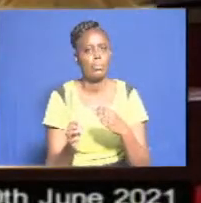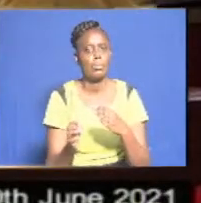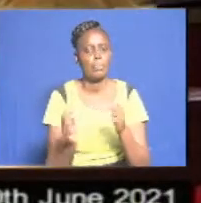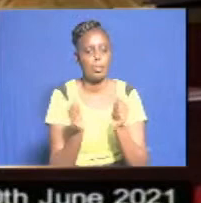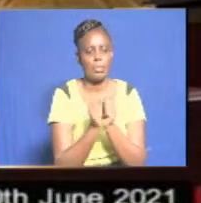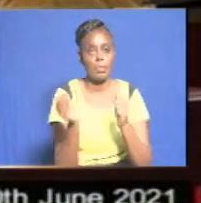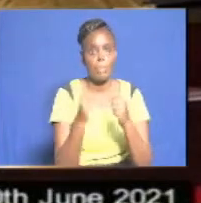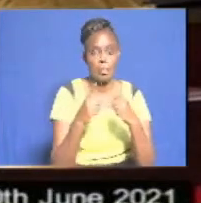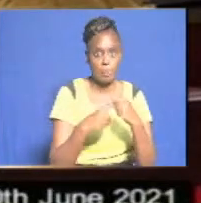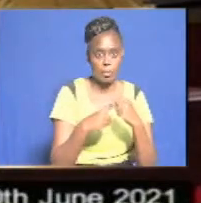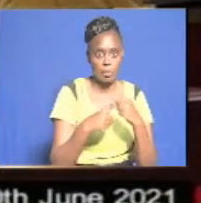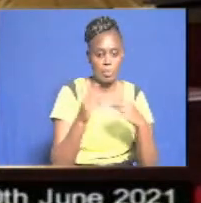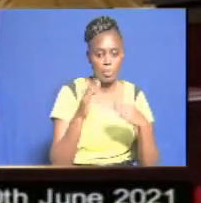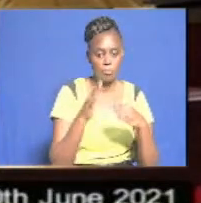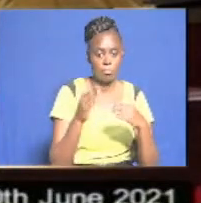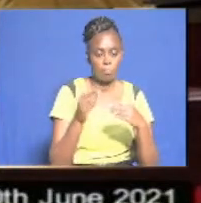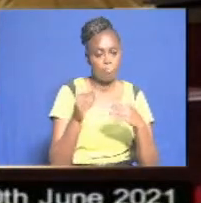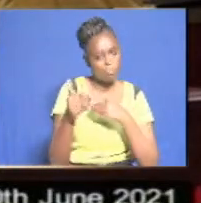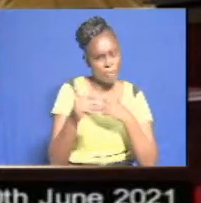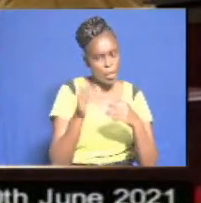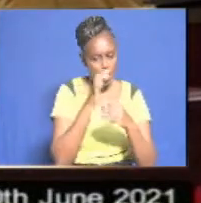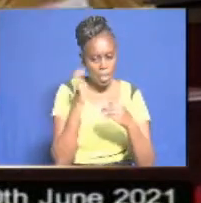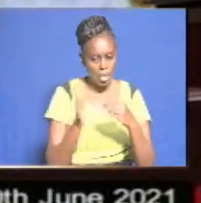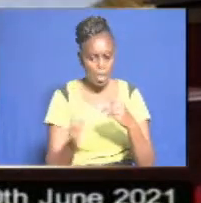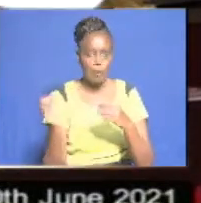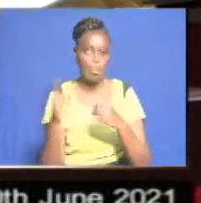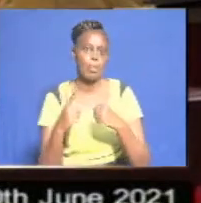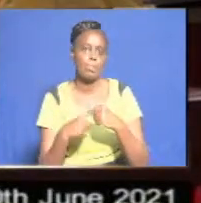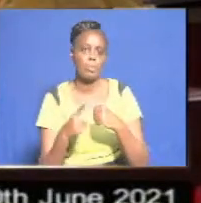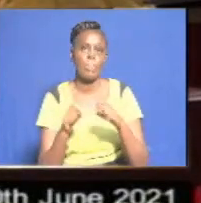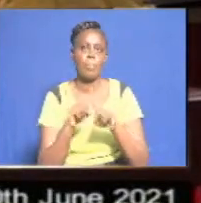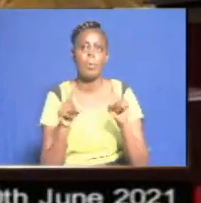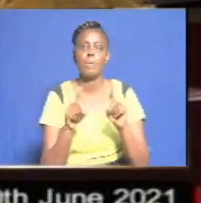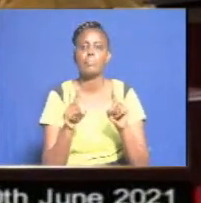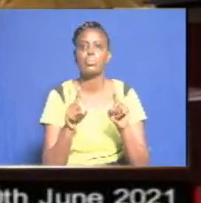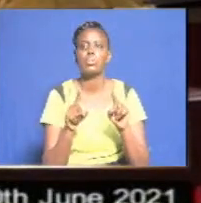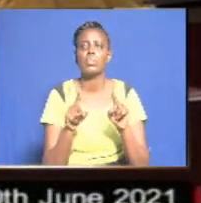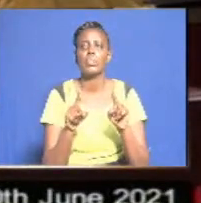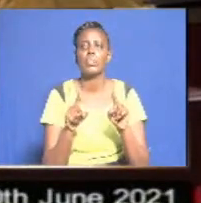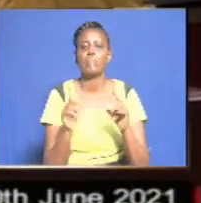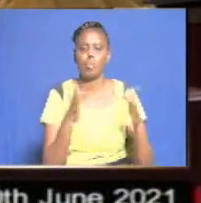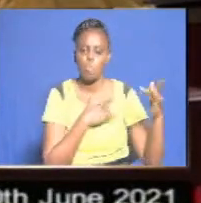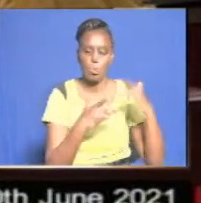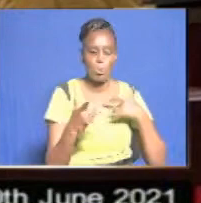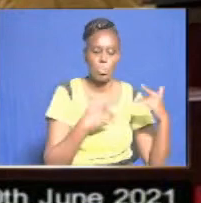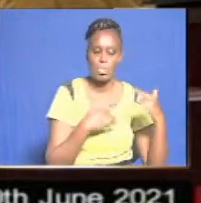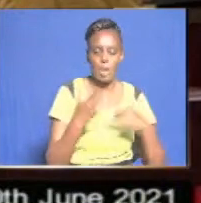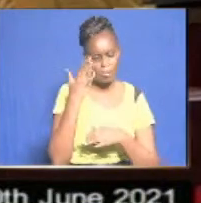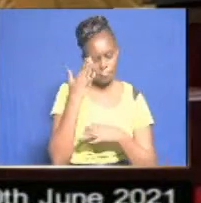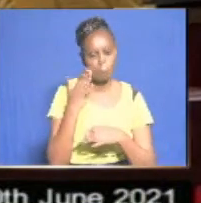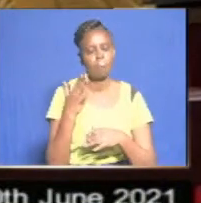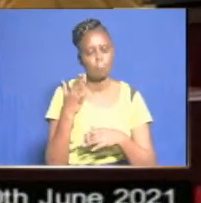10th of June cannot be towards the end of June. But nevertheless, your concern is noted.